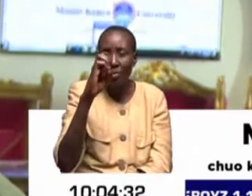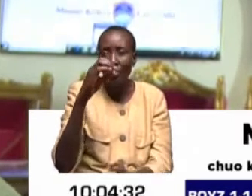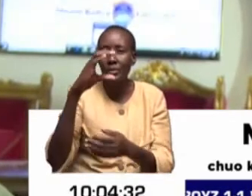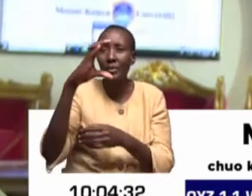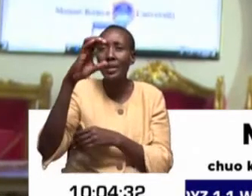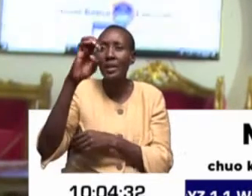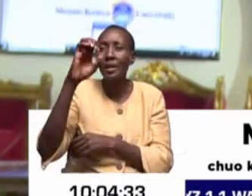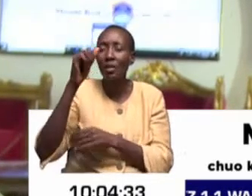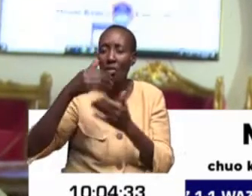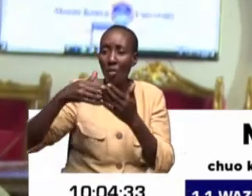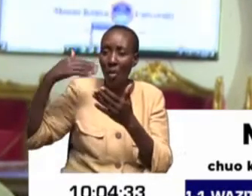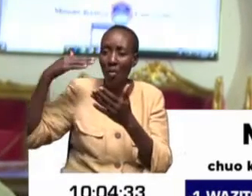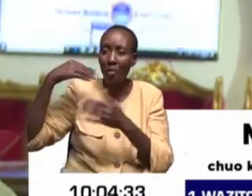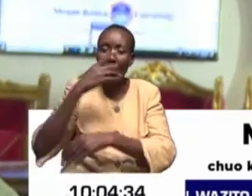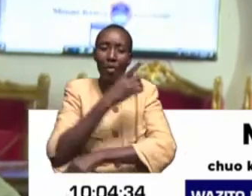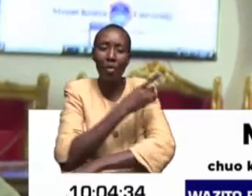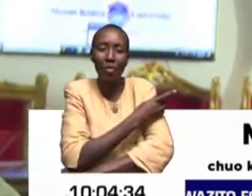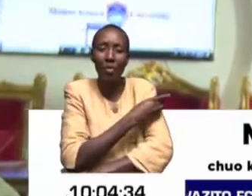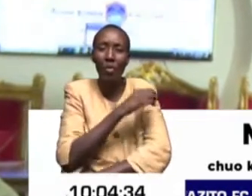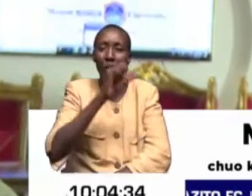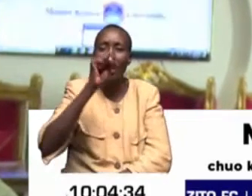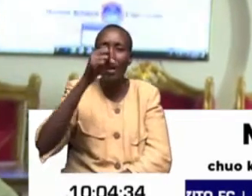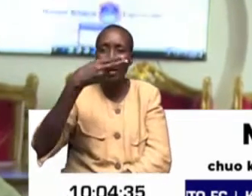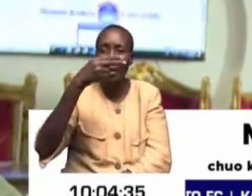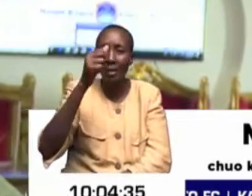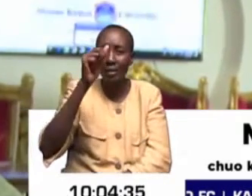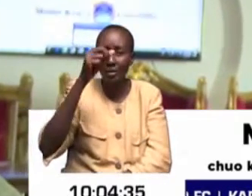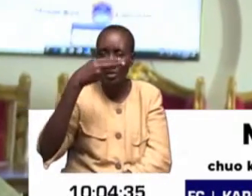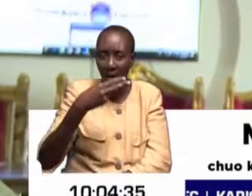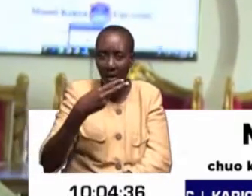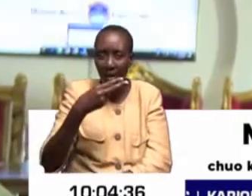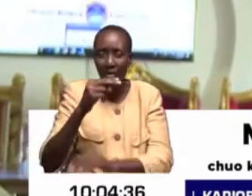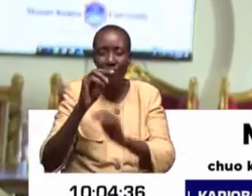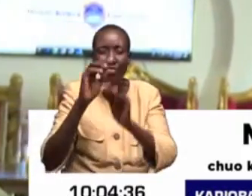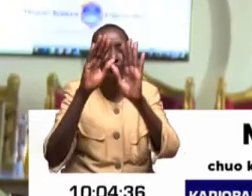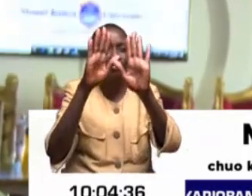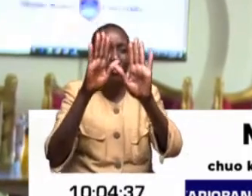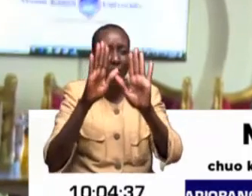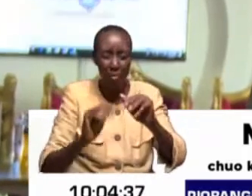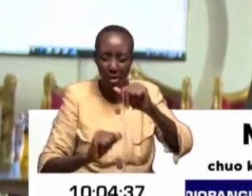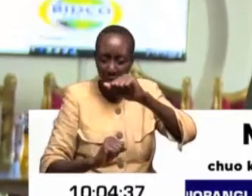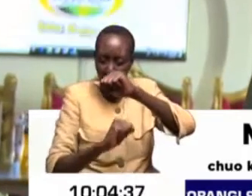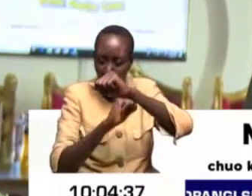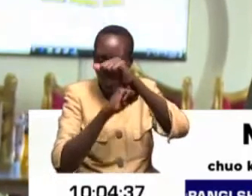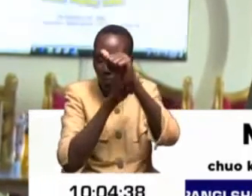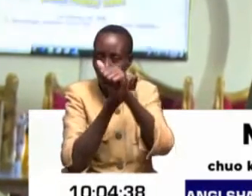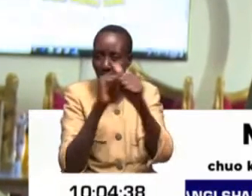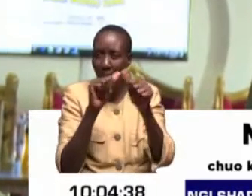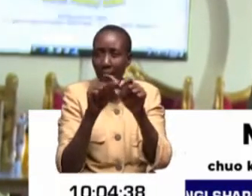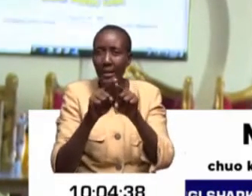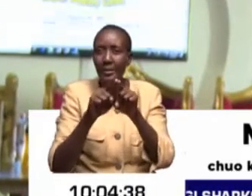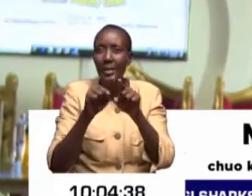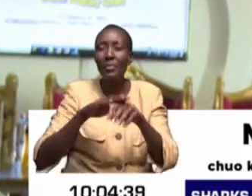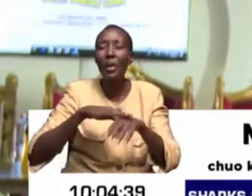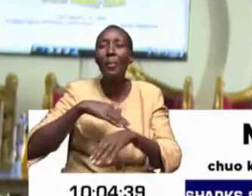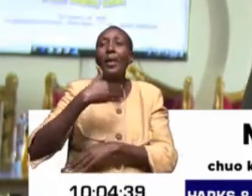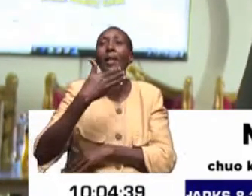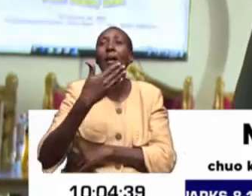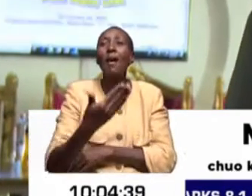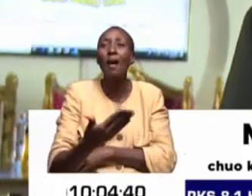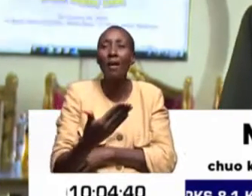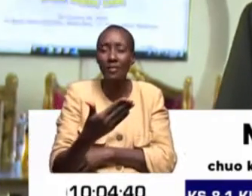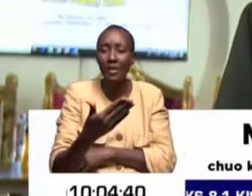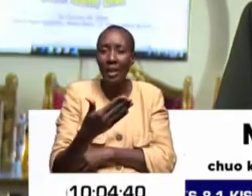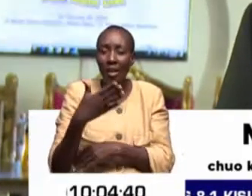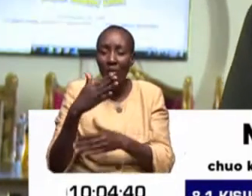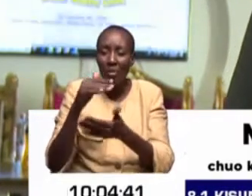time, Dr. Vimal Shah, was quite instrumental. And even thereafter, we have been sending our